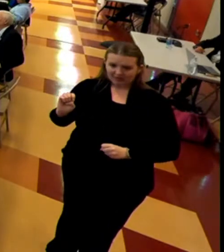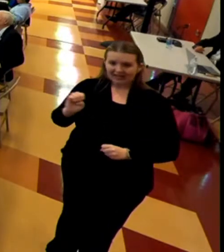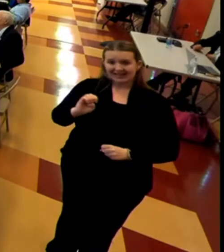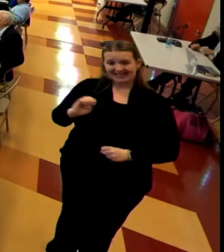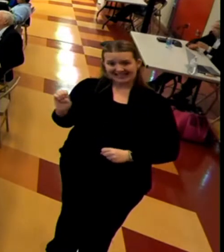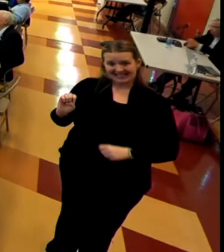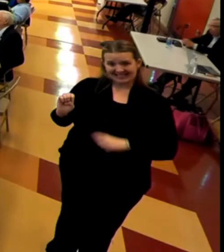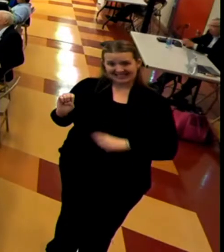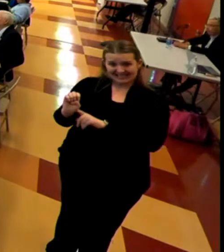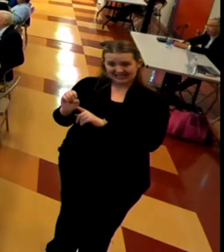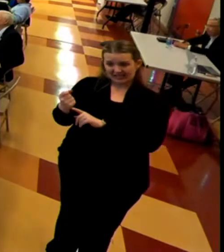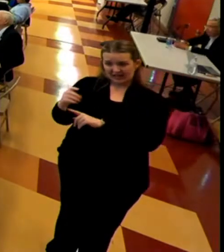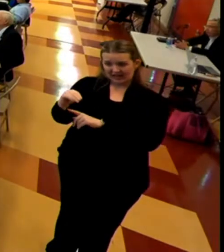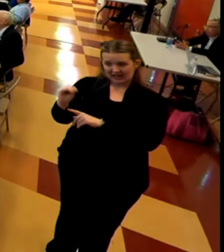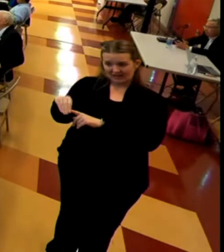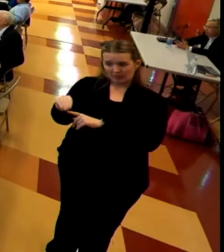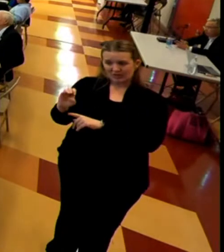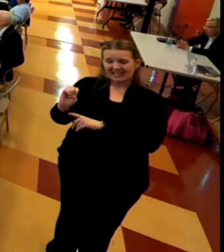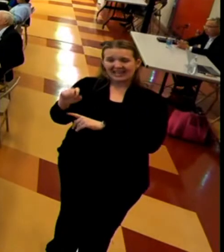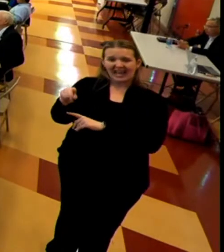having 11% equity,